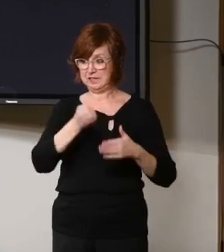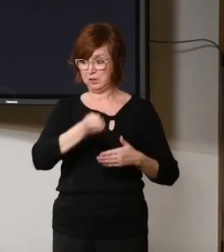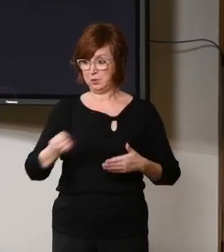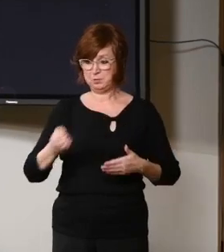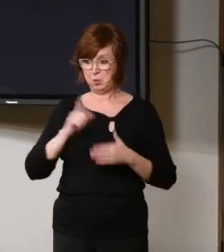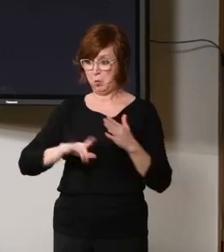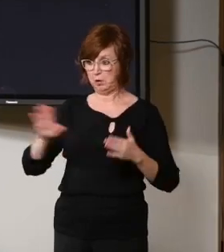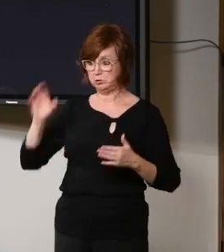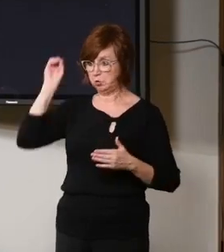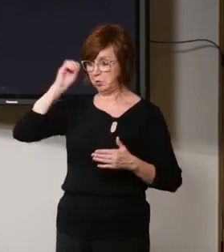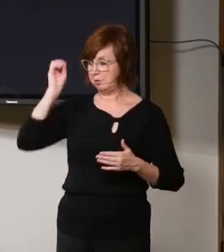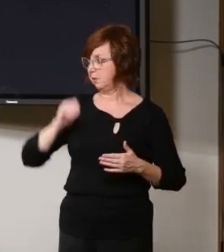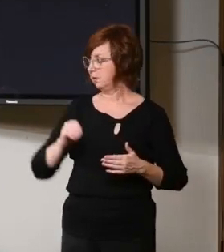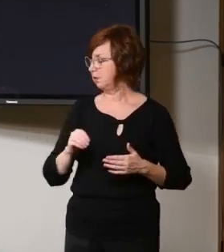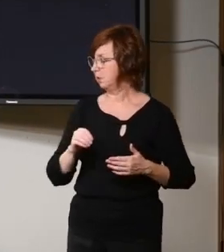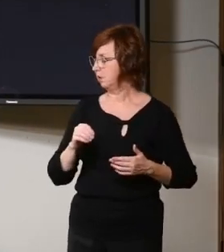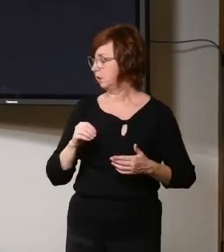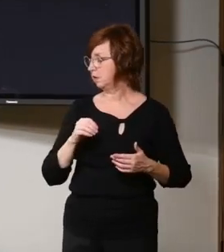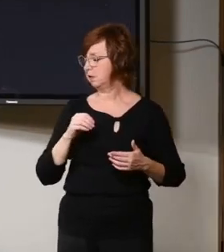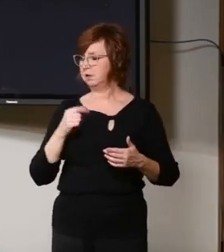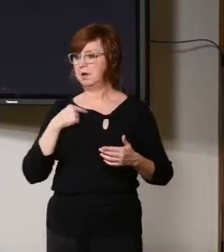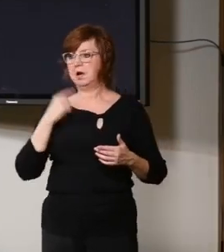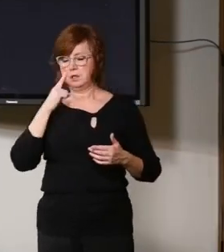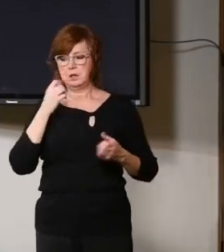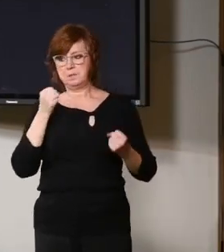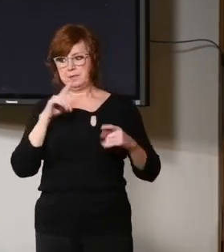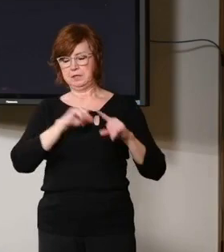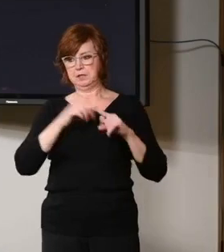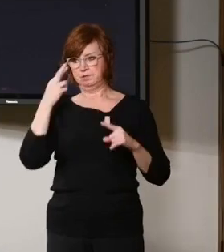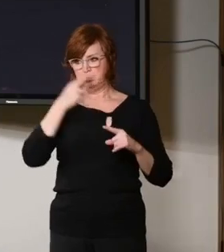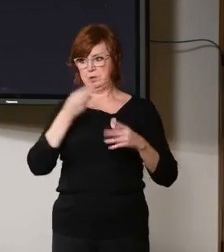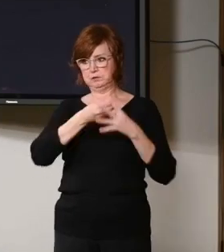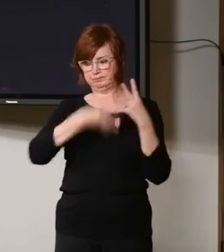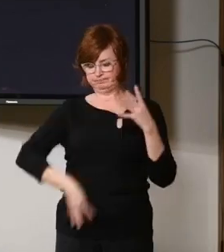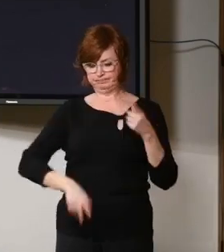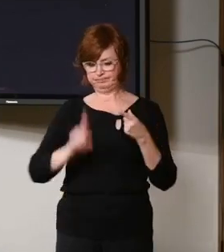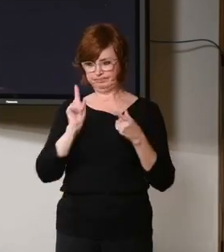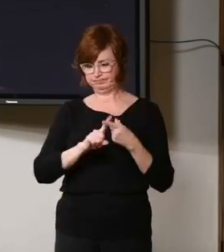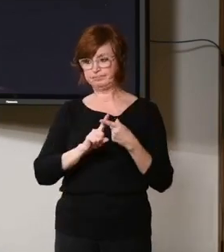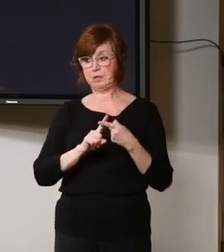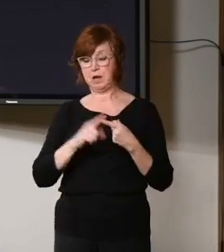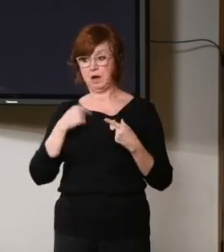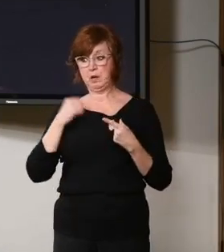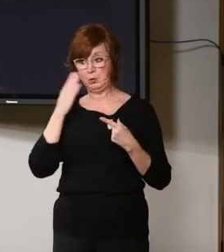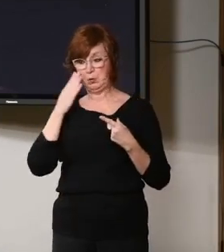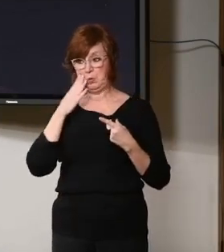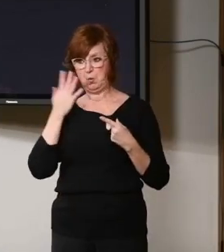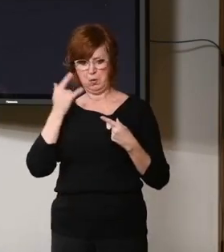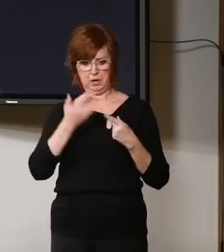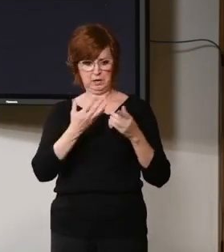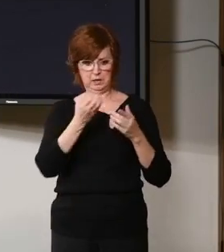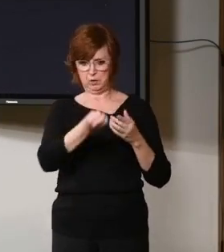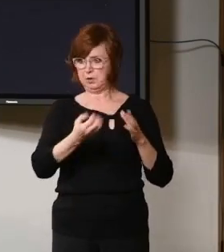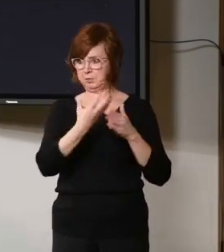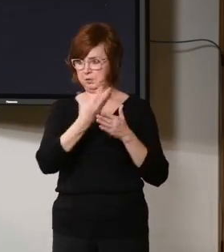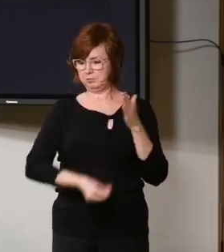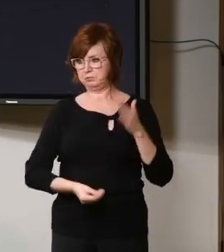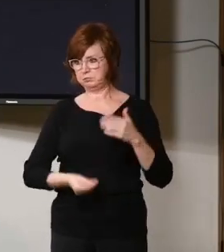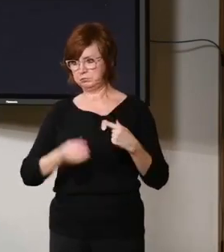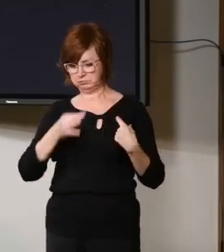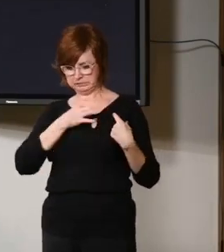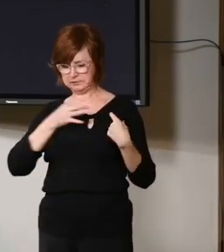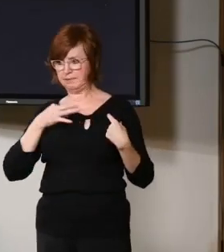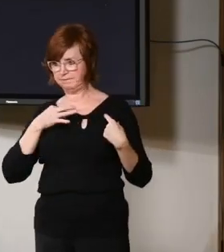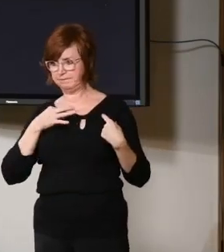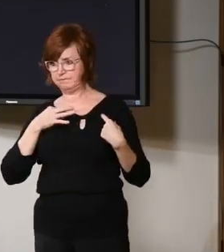I think the PPE is disappearing for lots of reasons. I know for a fact that staff are involved. There could